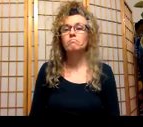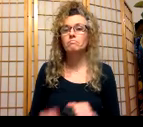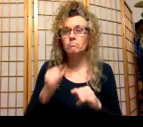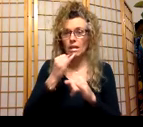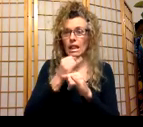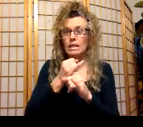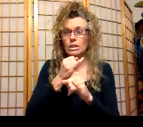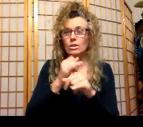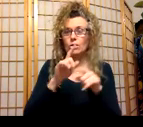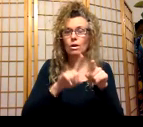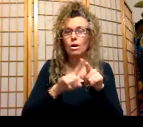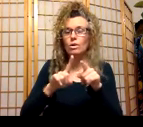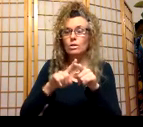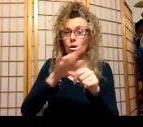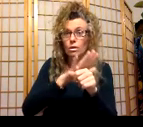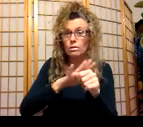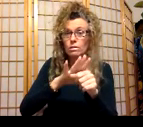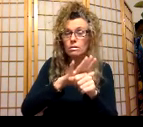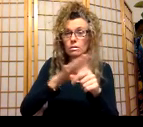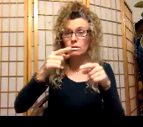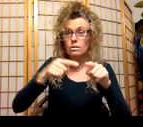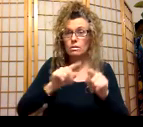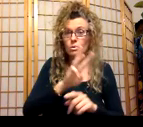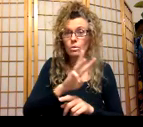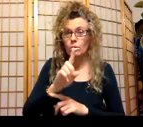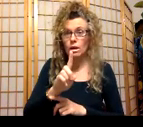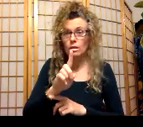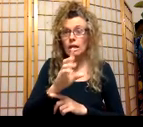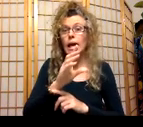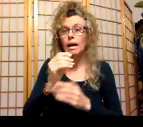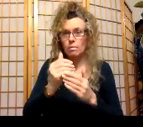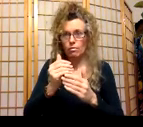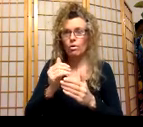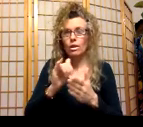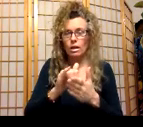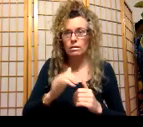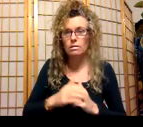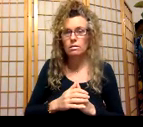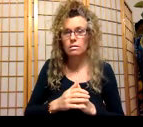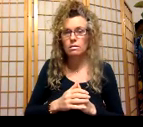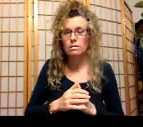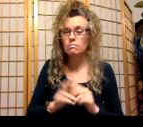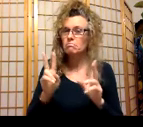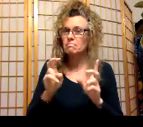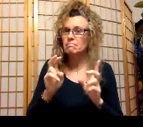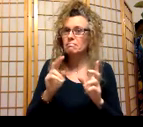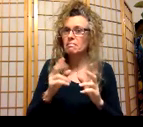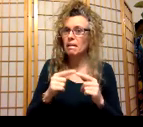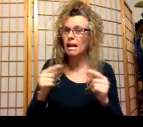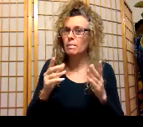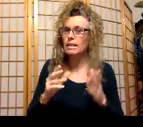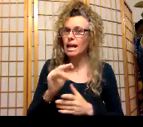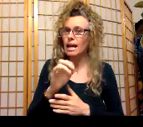This institute was also the location during World War I and before, in which the so-called enemies, the Nazis and